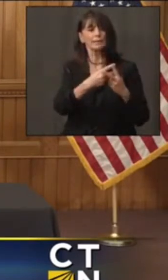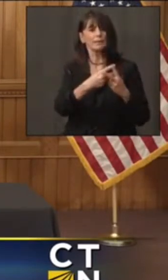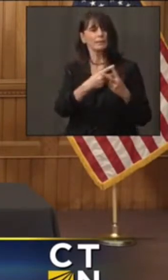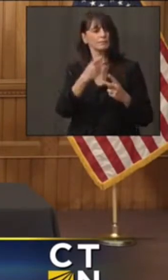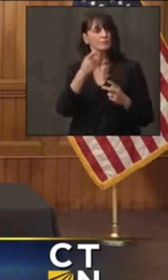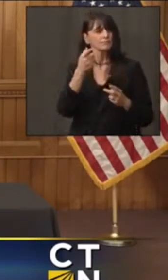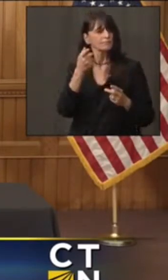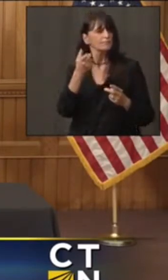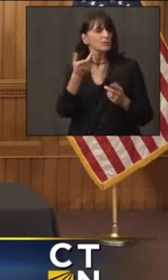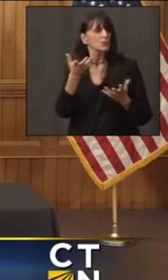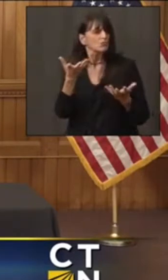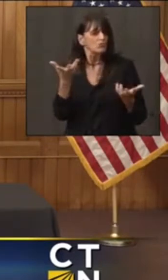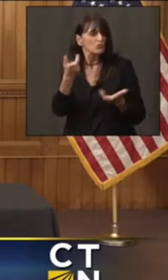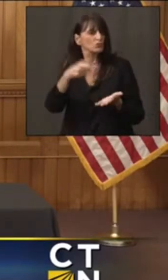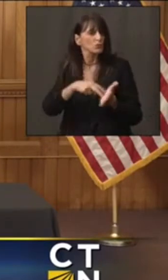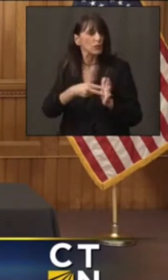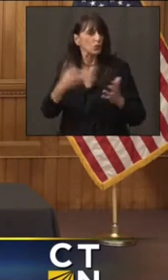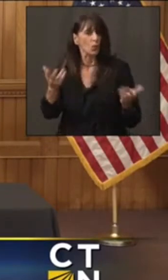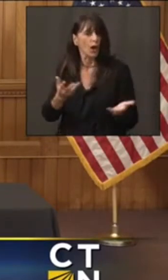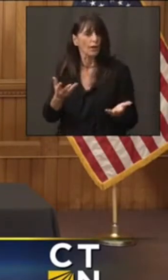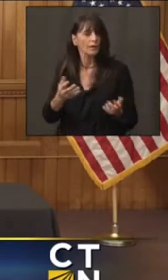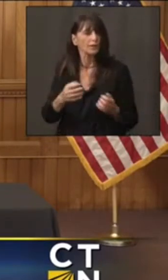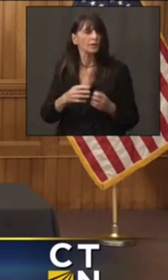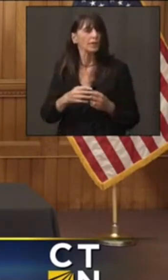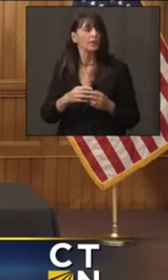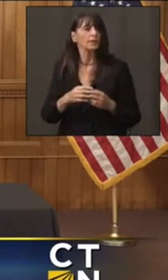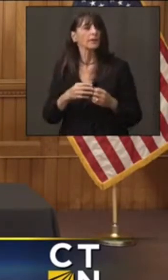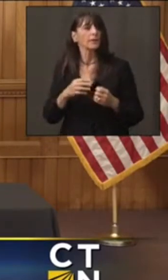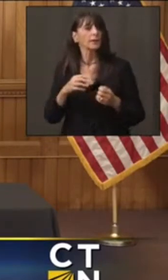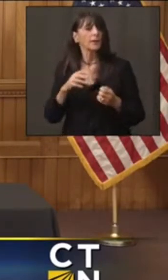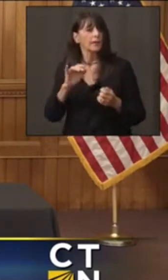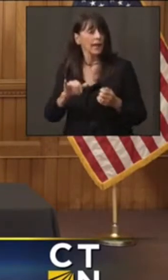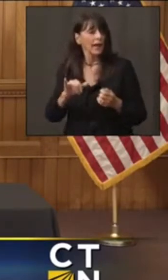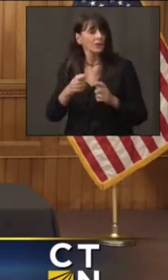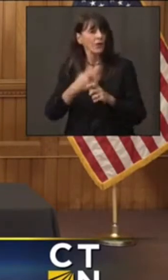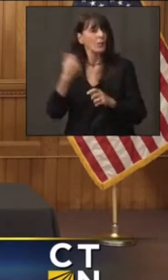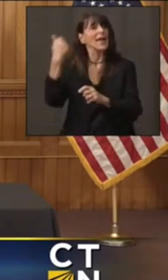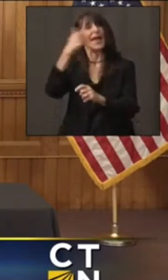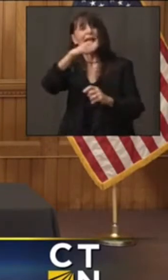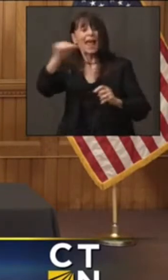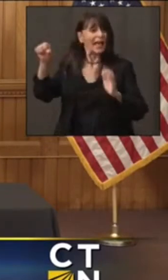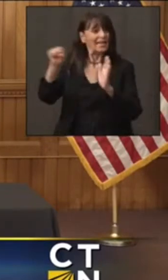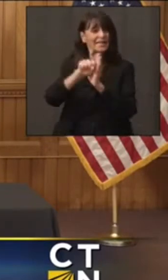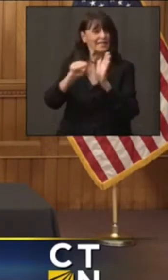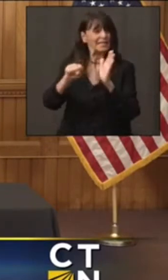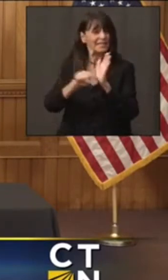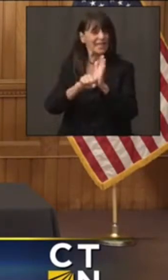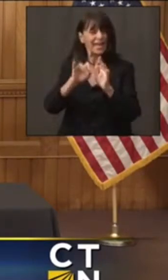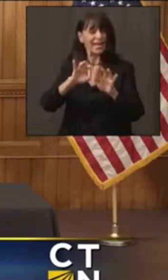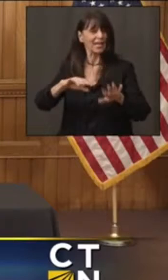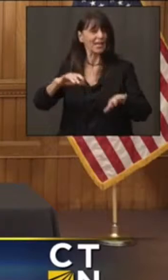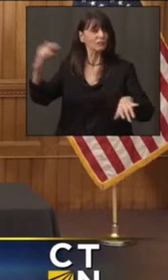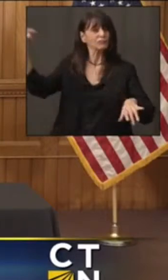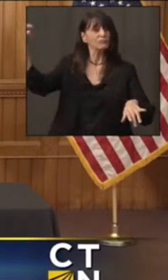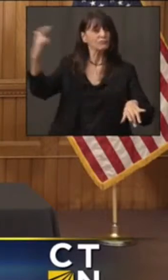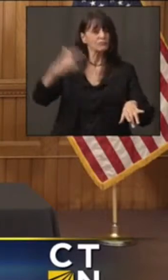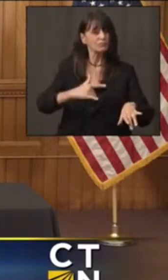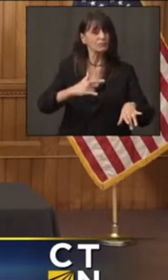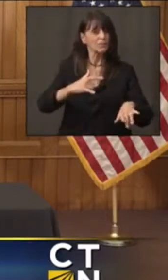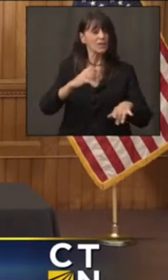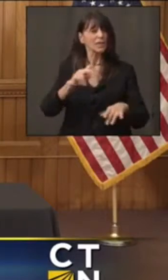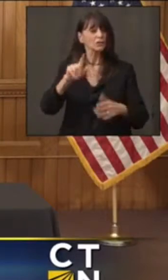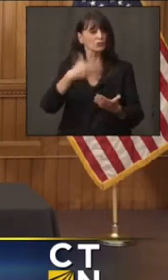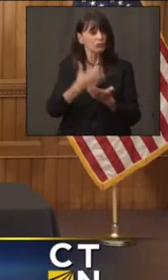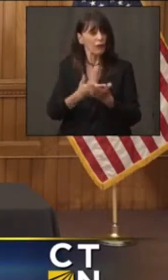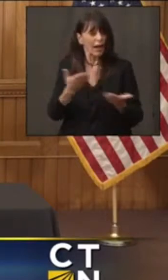that it should apply to basically people from any state that travel to Connecticut? You know, figure on quarantine